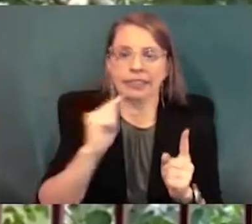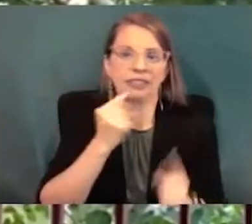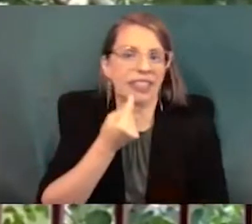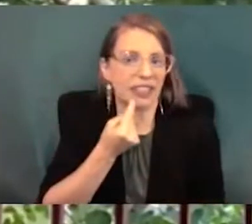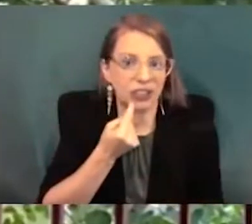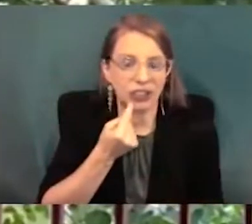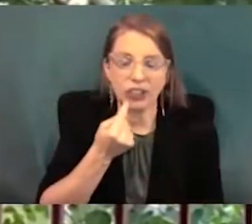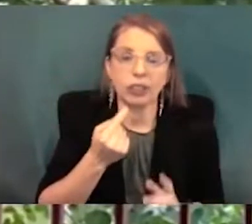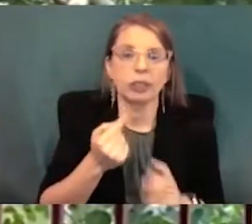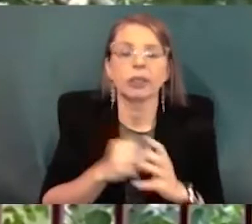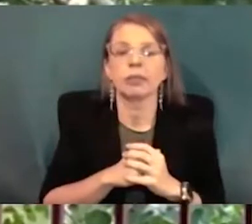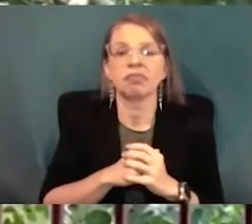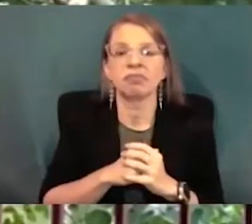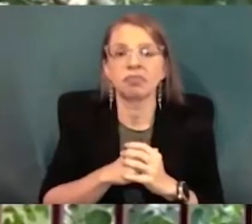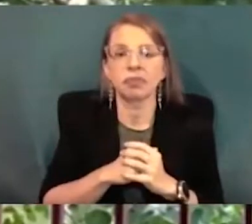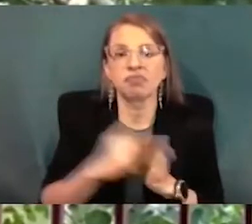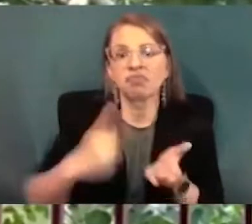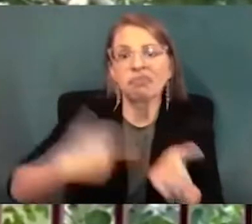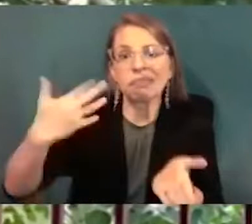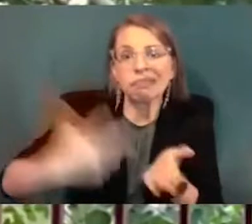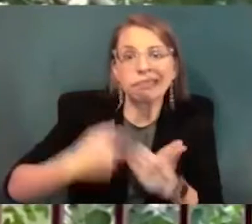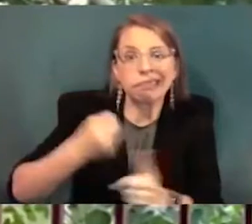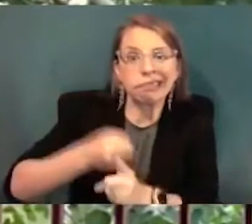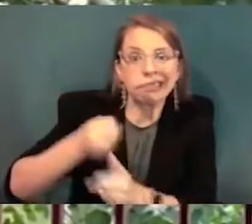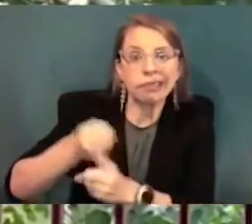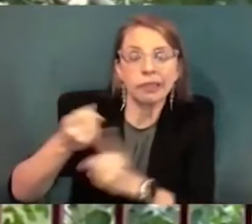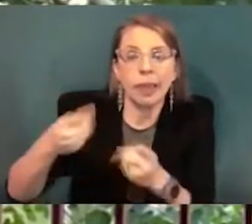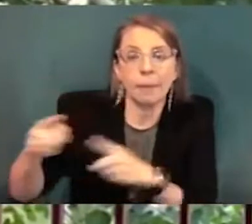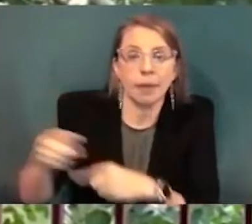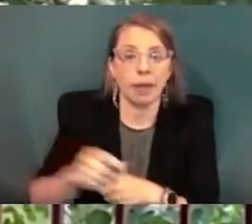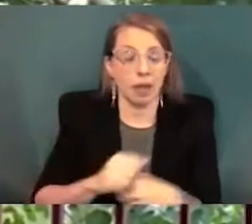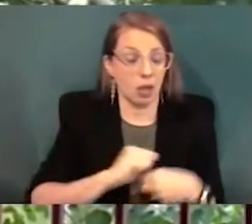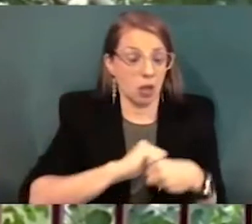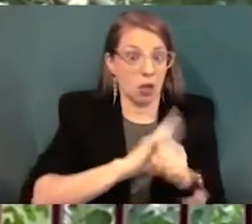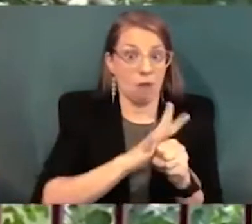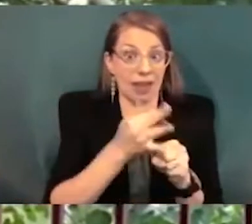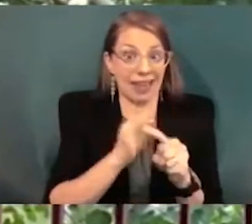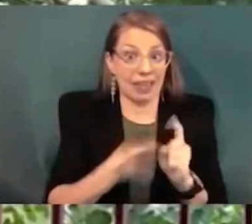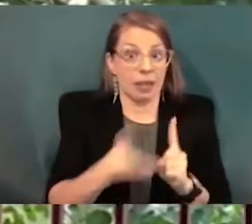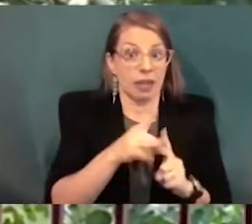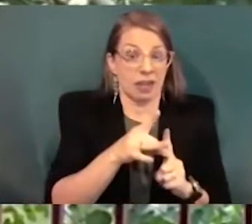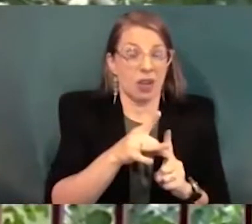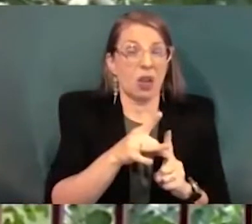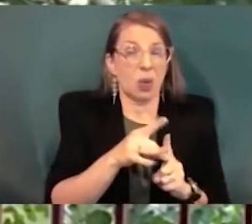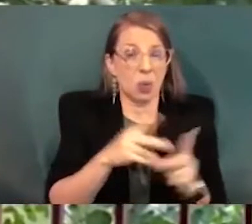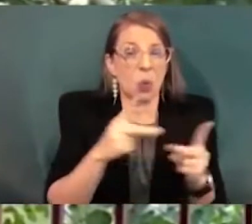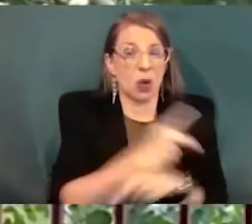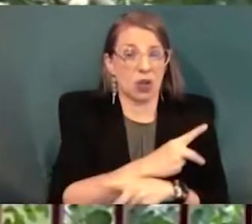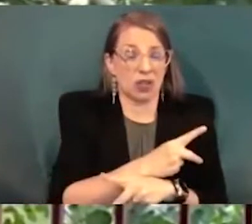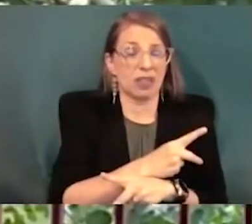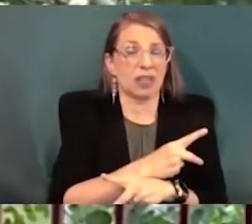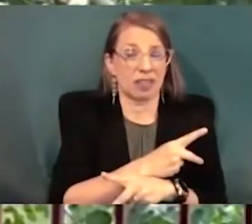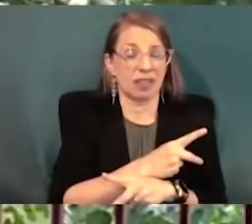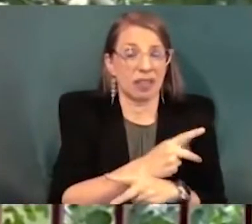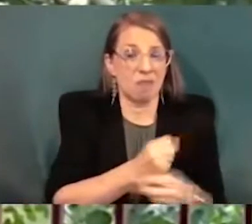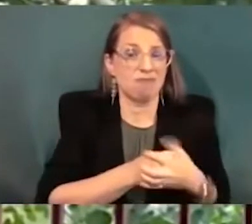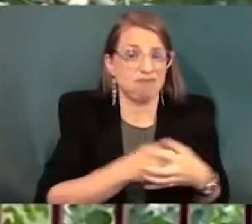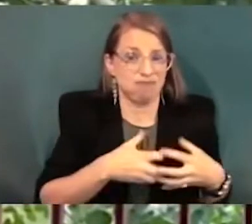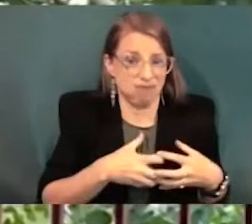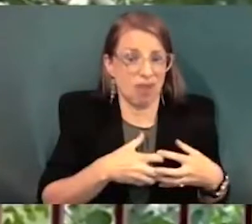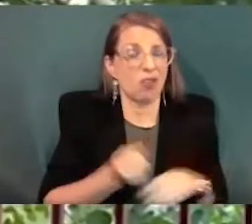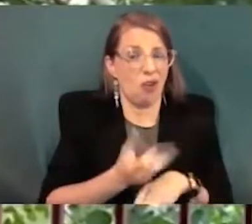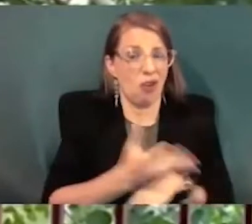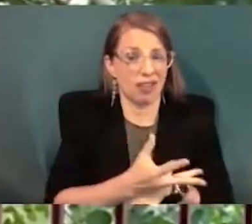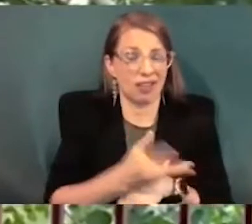I would be more concerned if you actually got COVID-19 and got the myocarditis or that heart inflammation from the disease itself. We know that